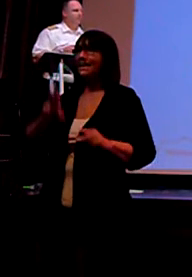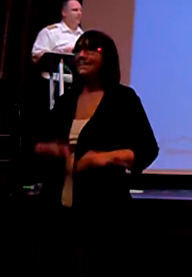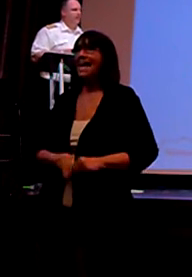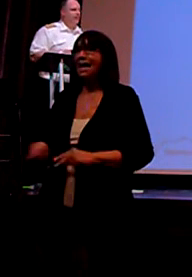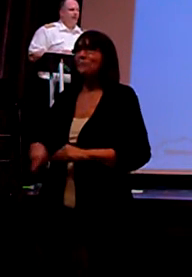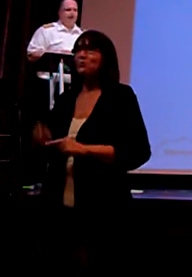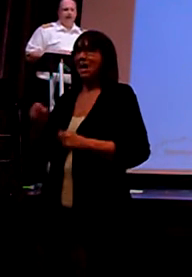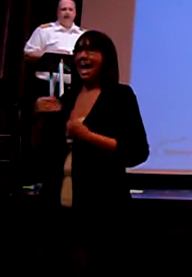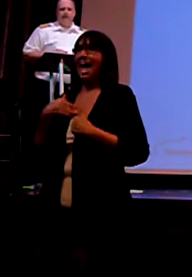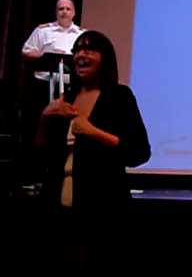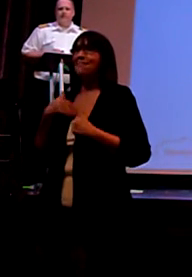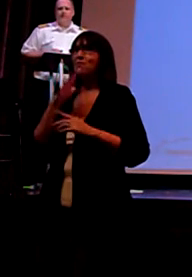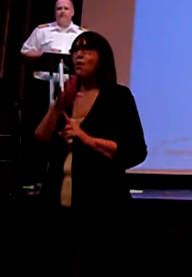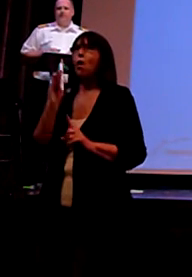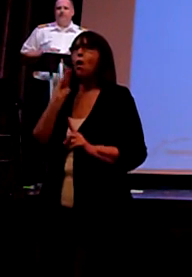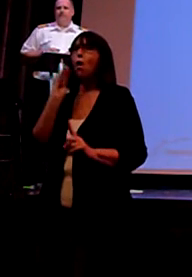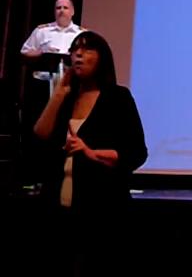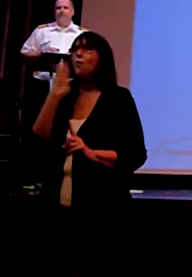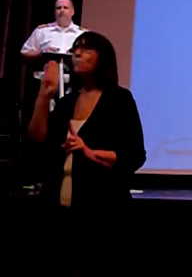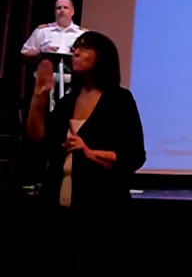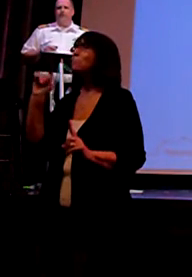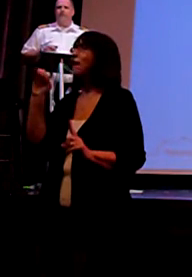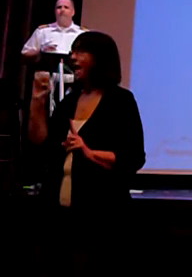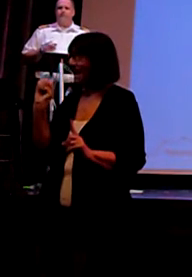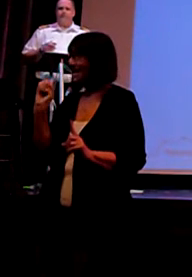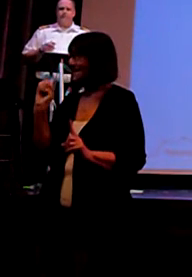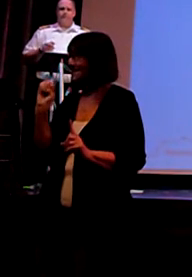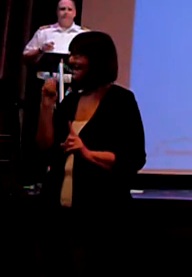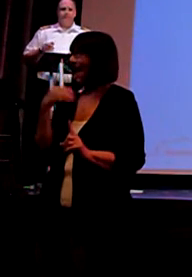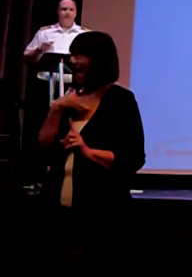there, and